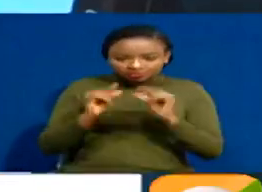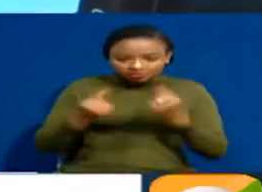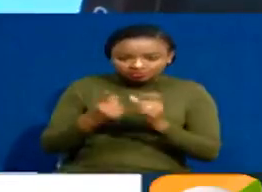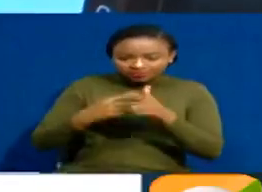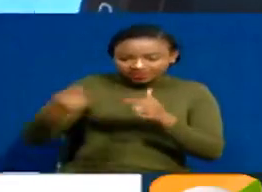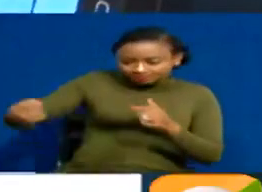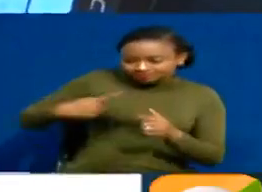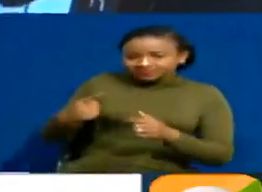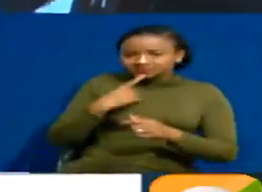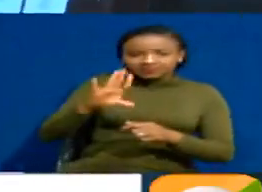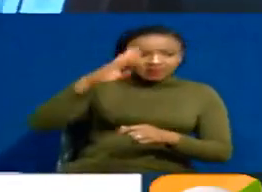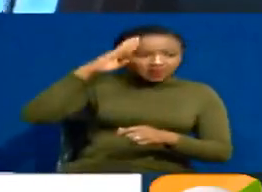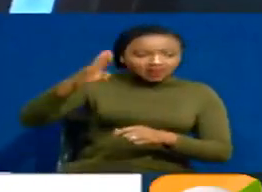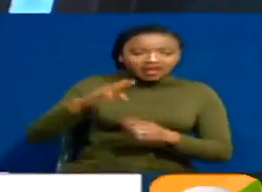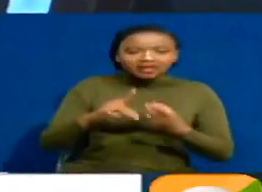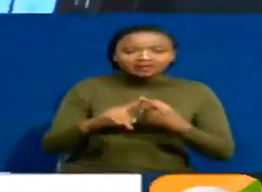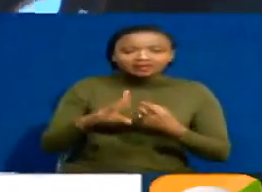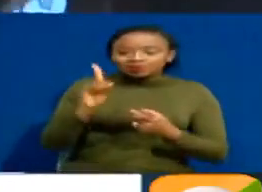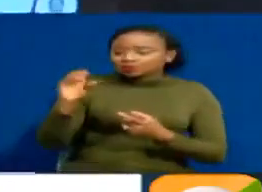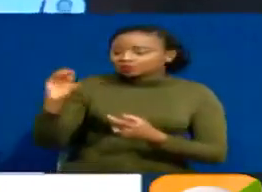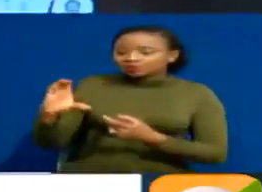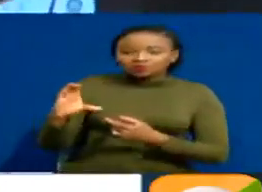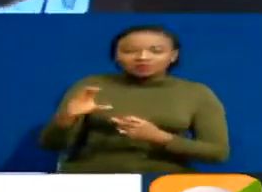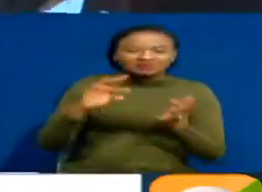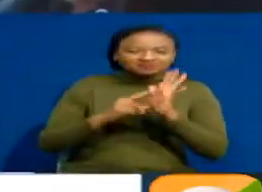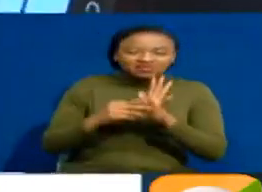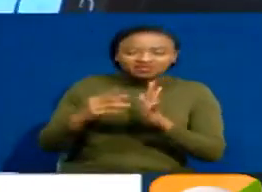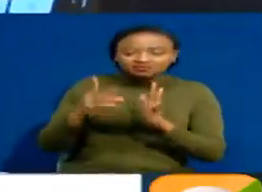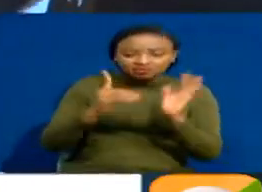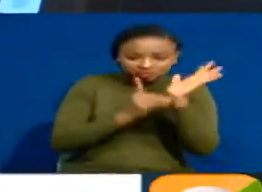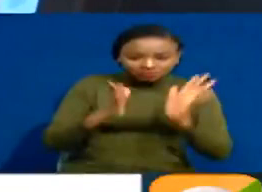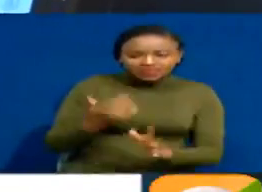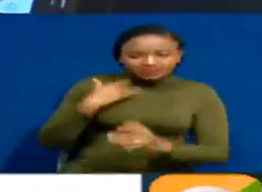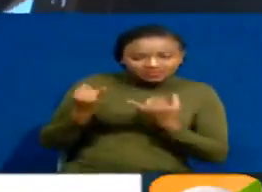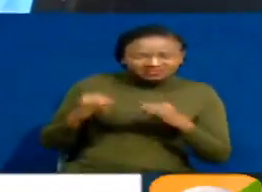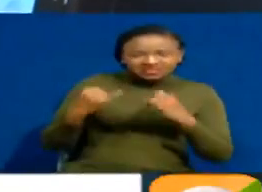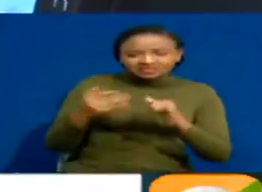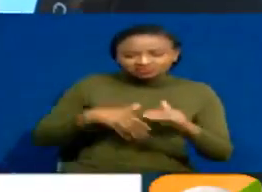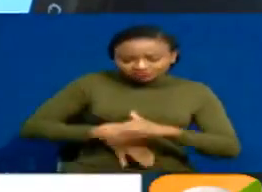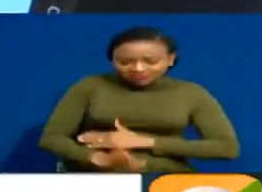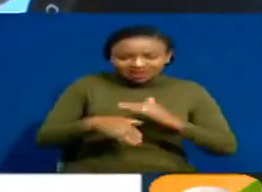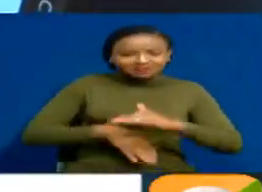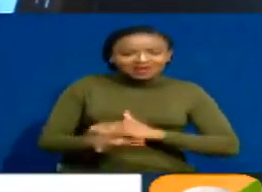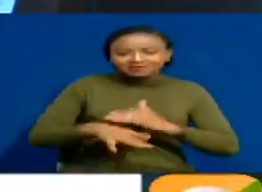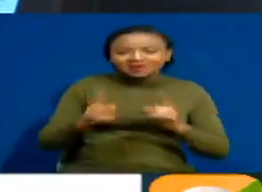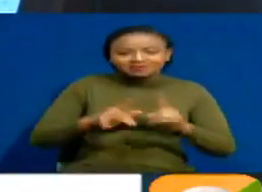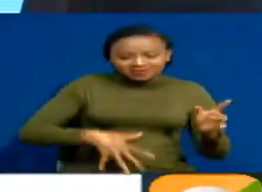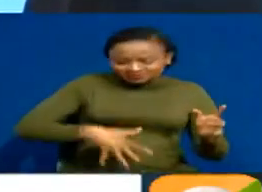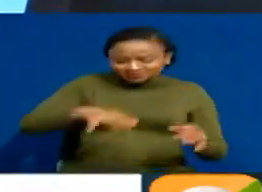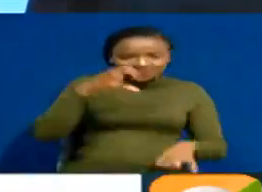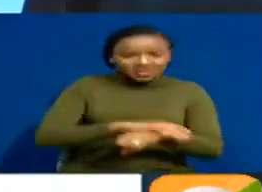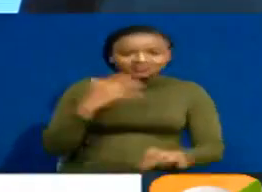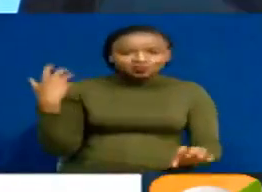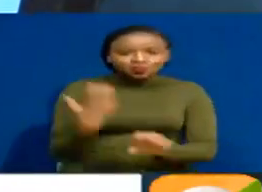text, hey doc, wananitanga doc, hey doc, I've been trying to conceive but nimeshindwa, what can I